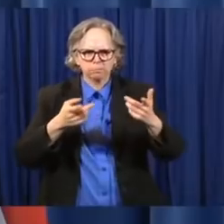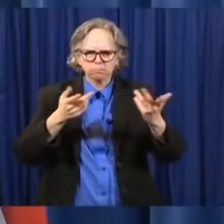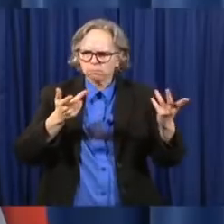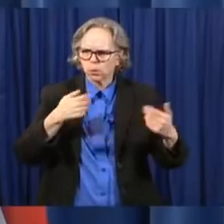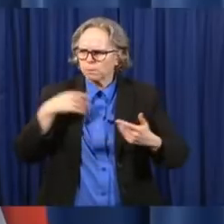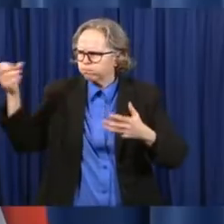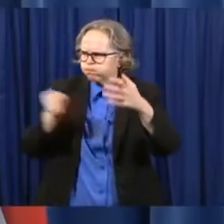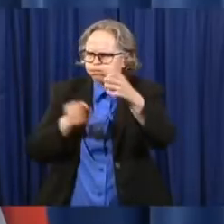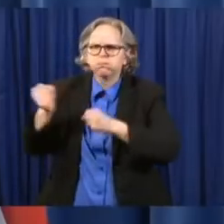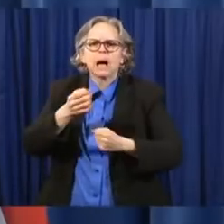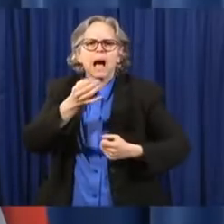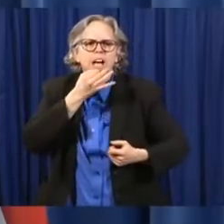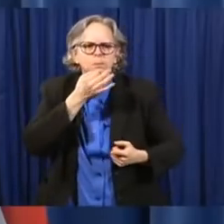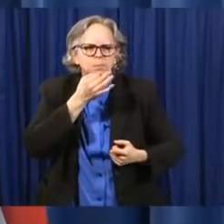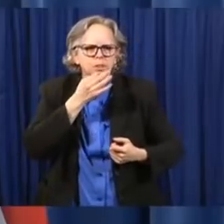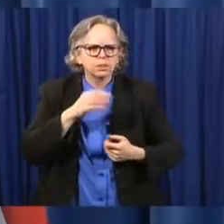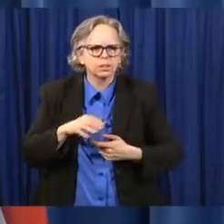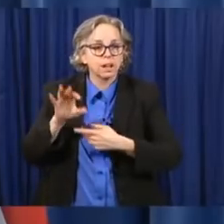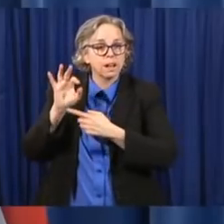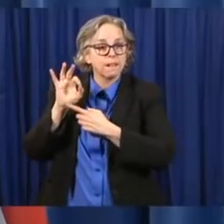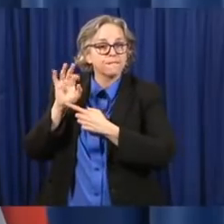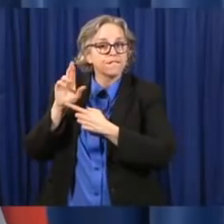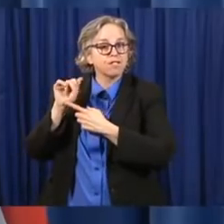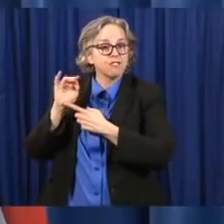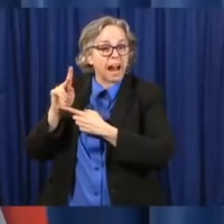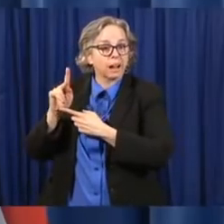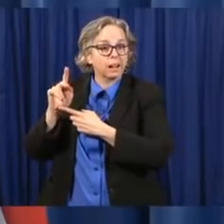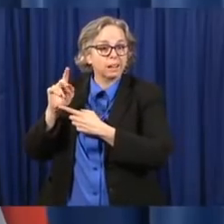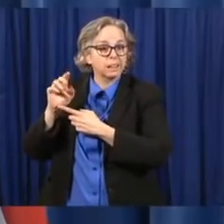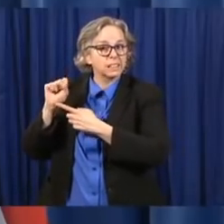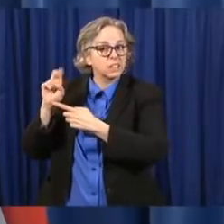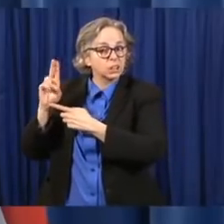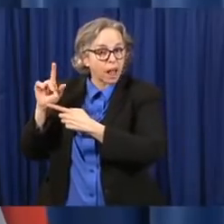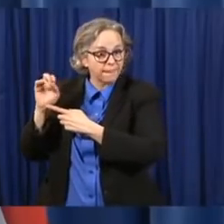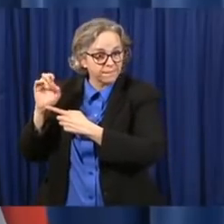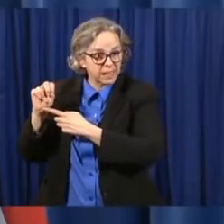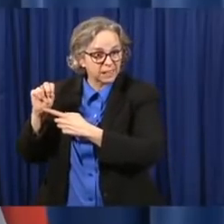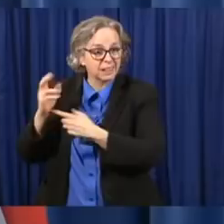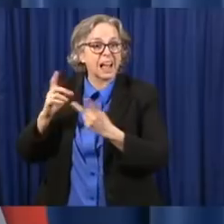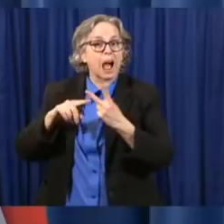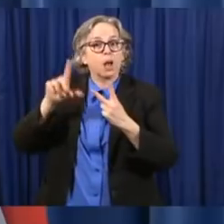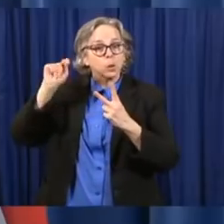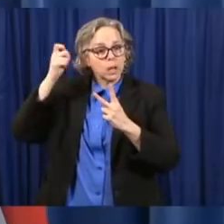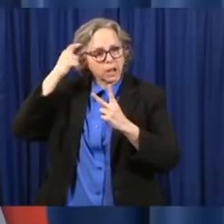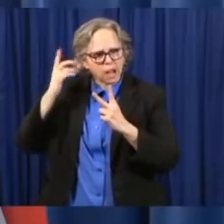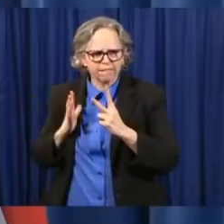is heading up with his group, and the Lieutenant Governor's working on as well.